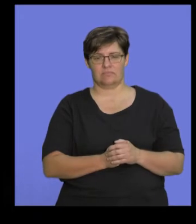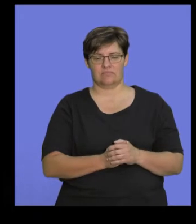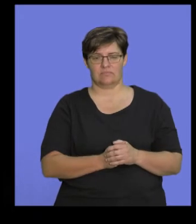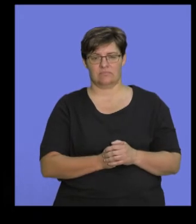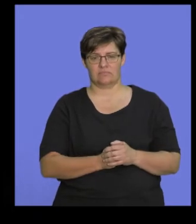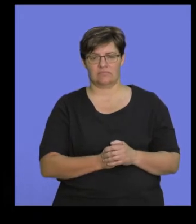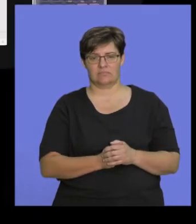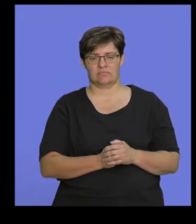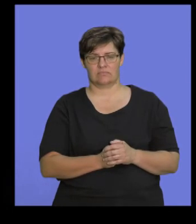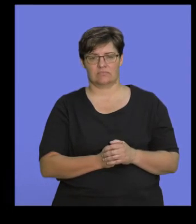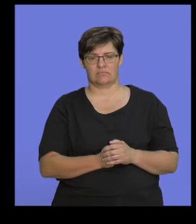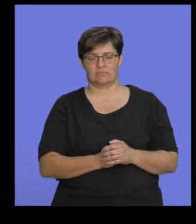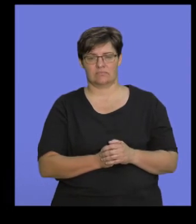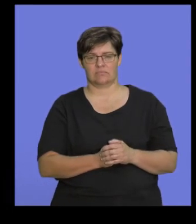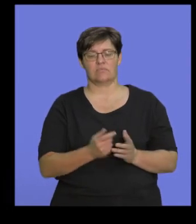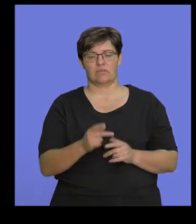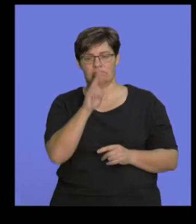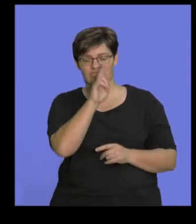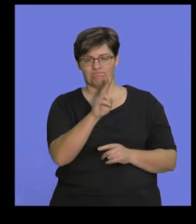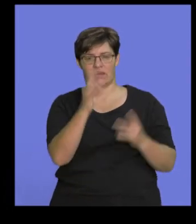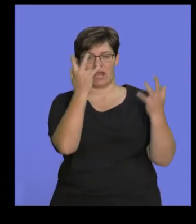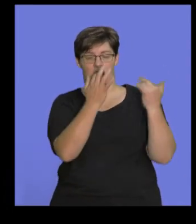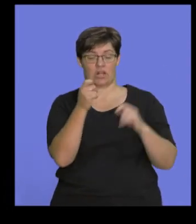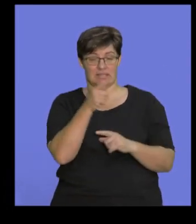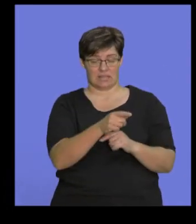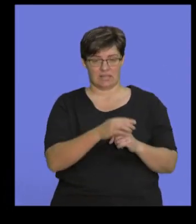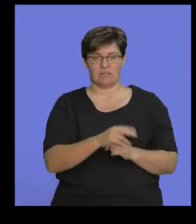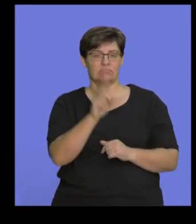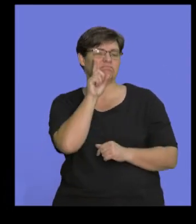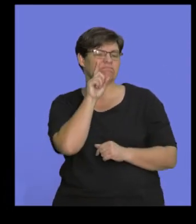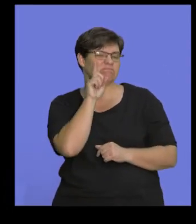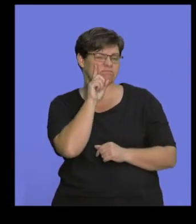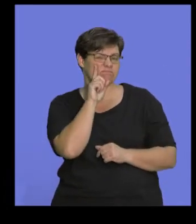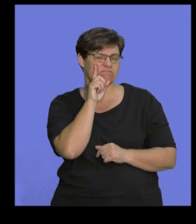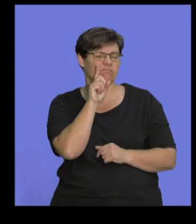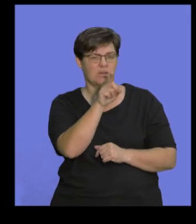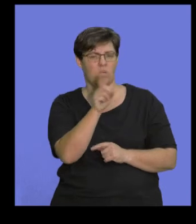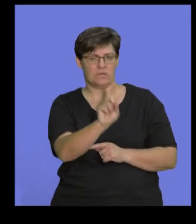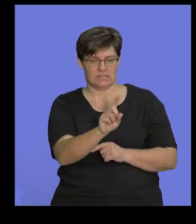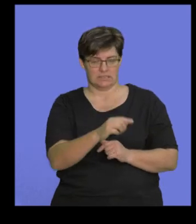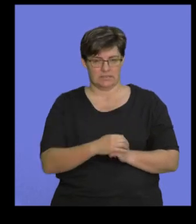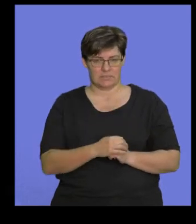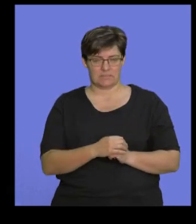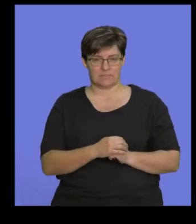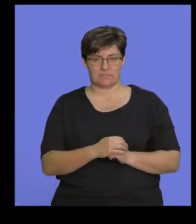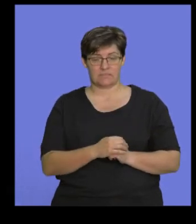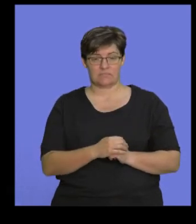Okay, let's go to our calculator and see what this will be. So firstly, I know I have